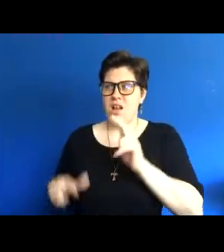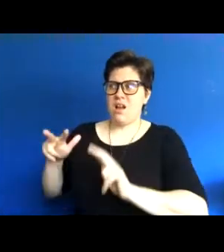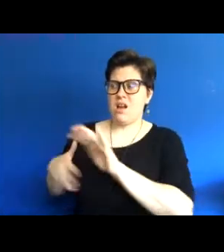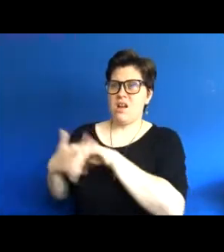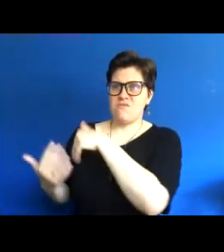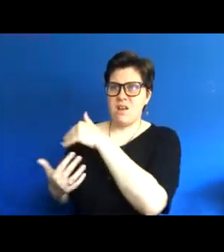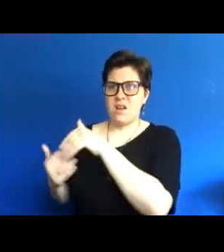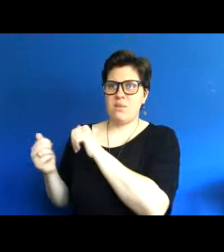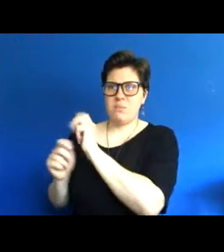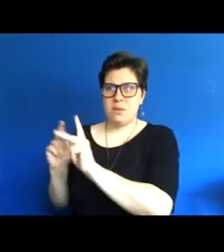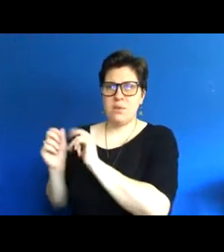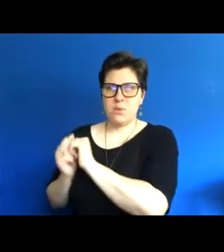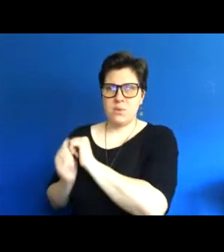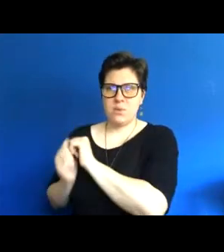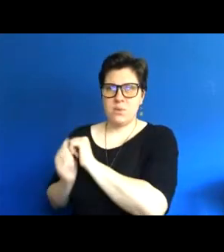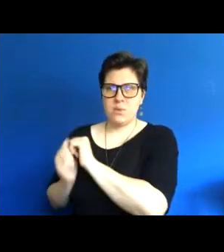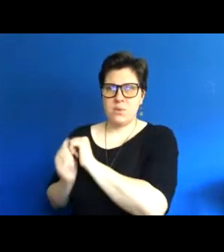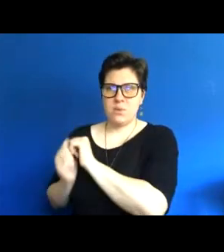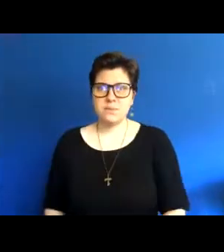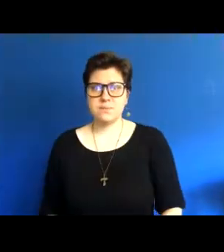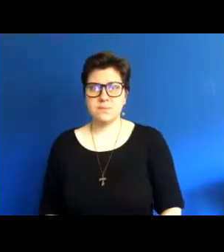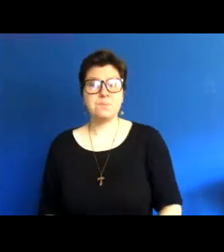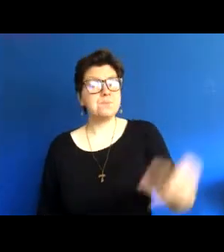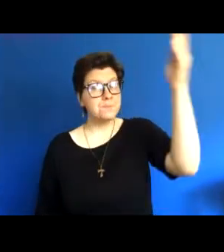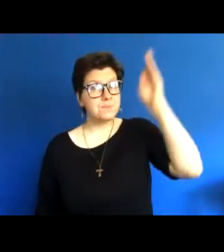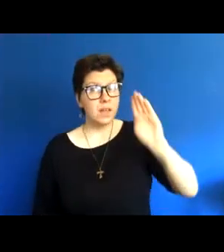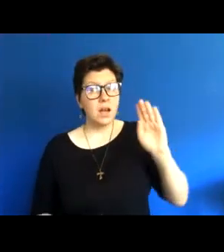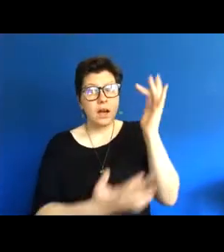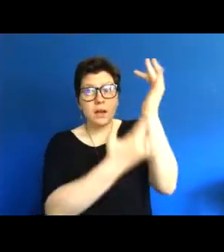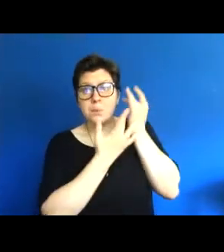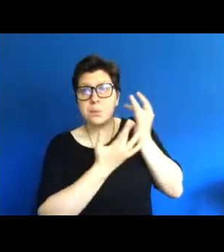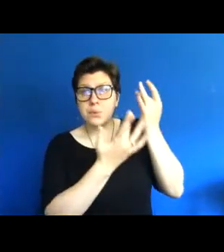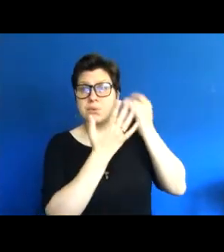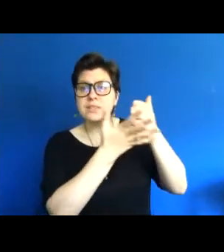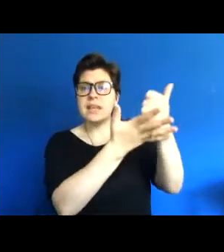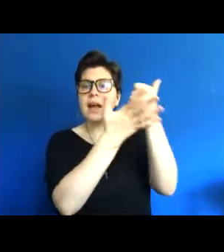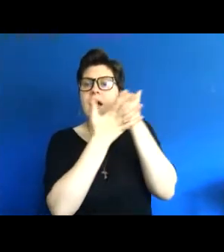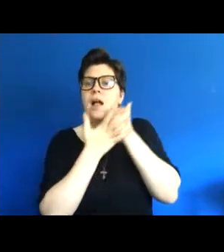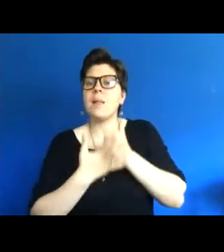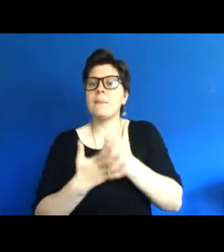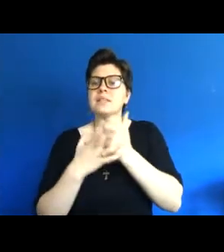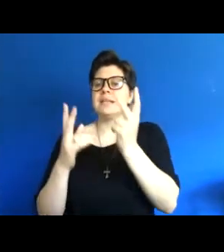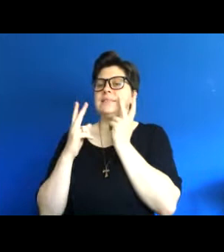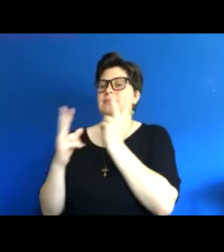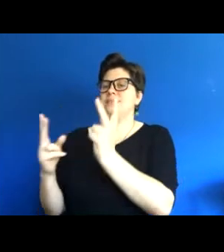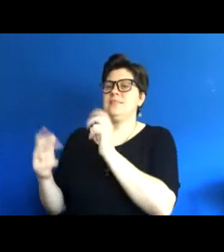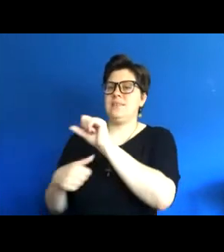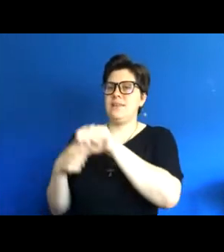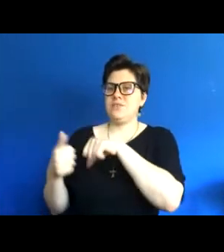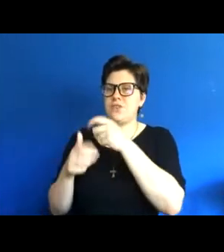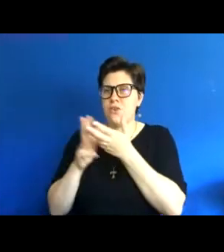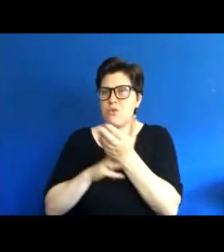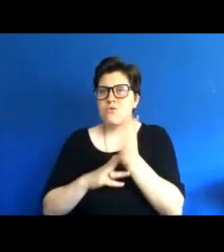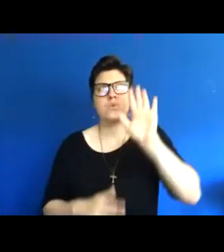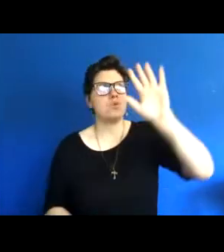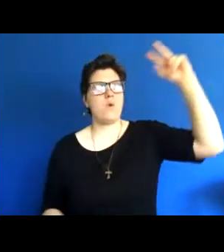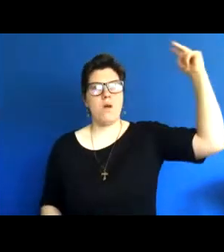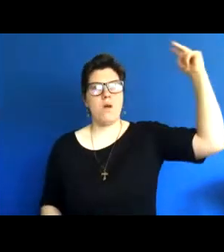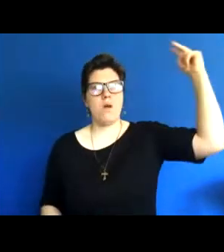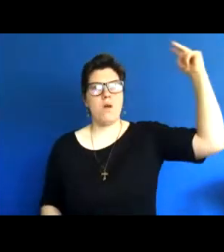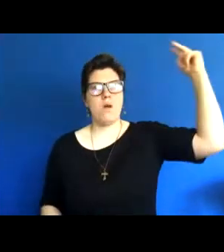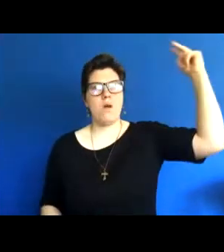presence. God, in your mercy, help us see each other with your eyes.